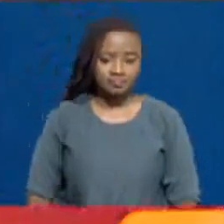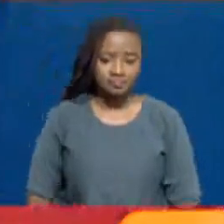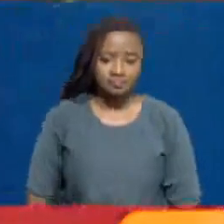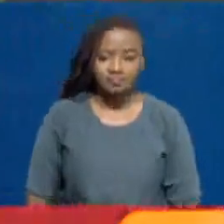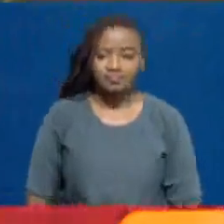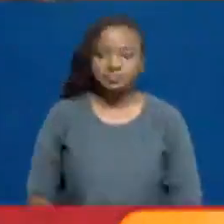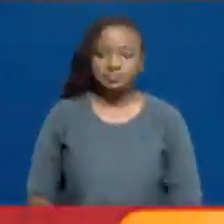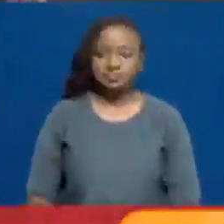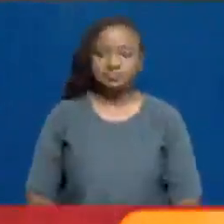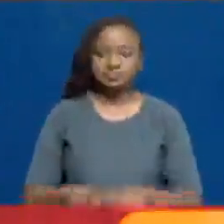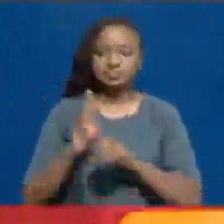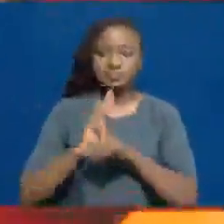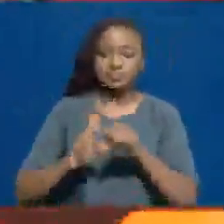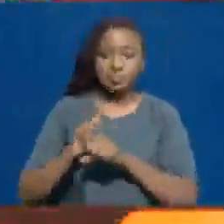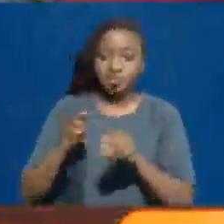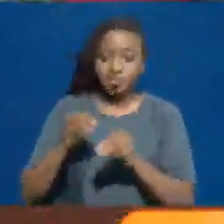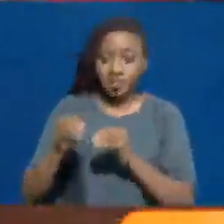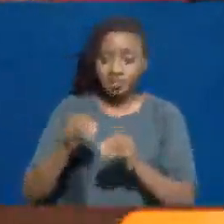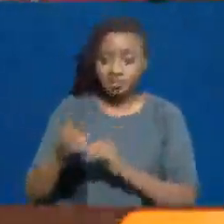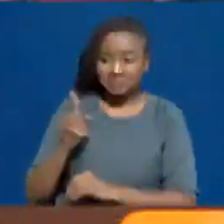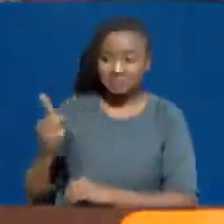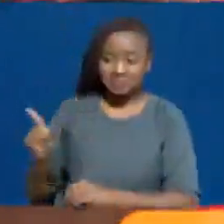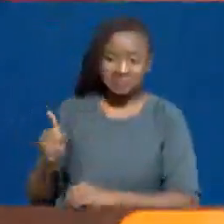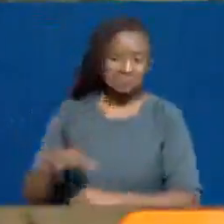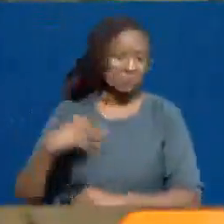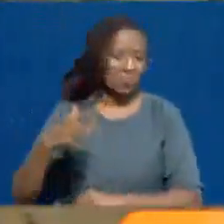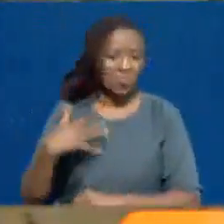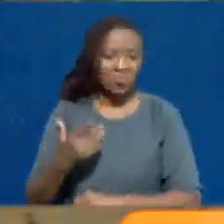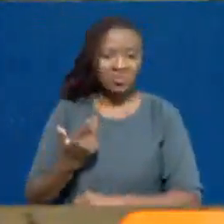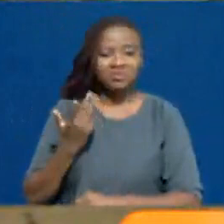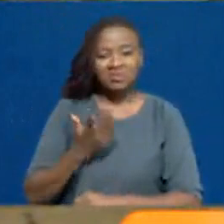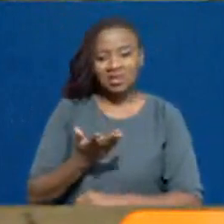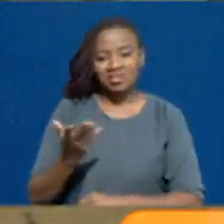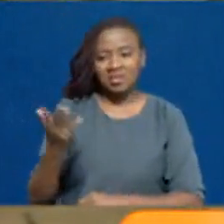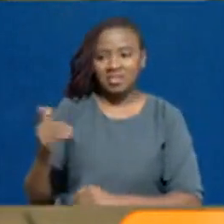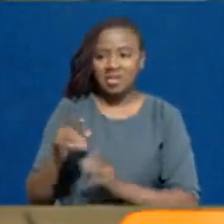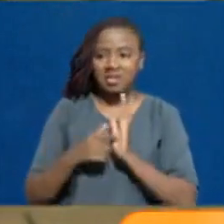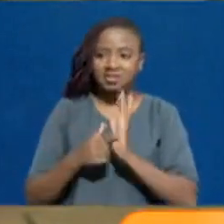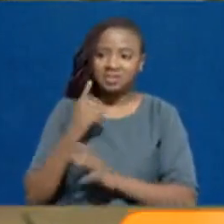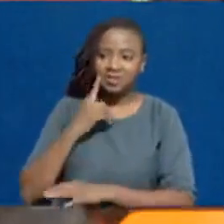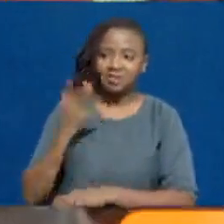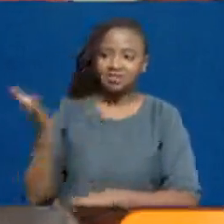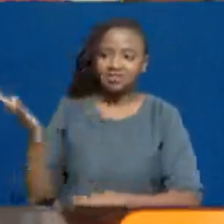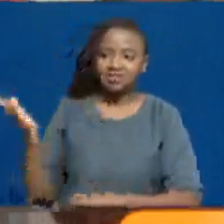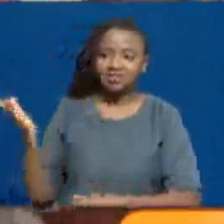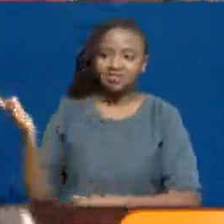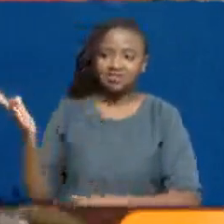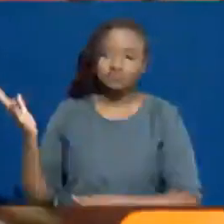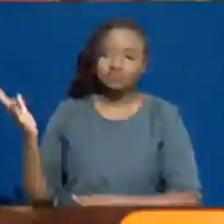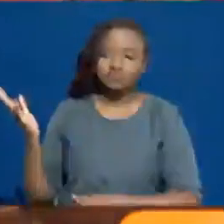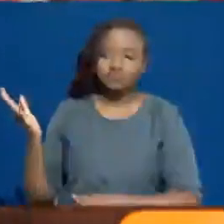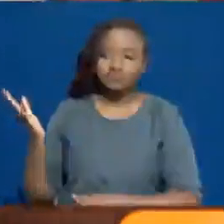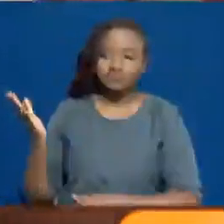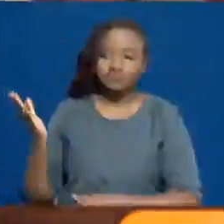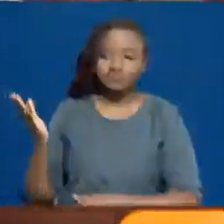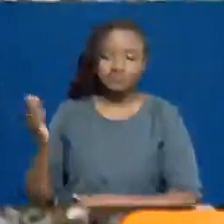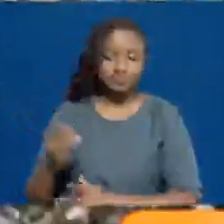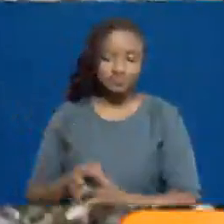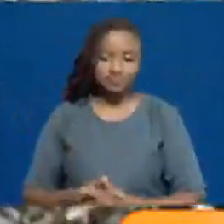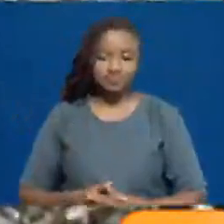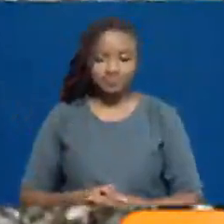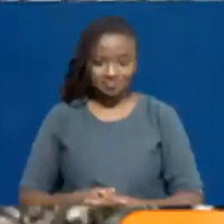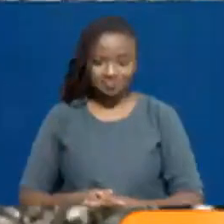The use of plastics is deeply embedded in our daily lives. From bread packaging to cutlery and food wraps, plastic